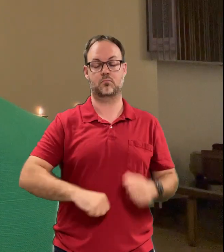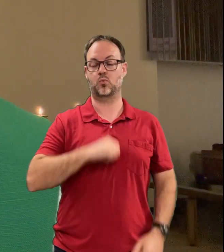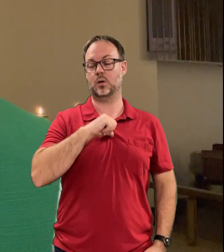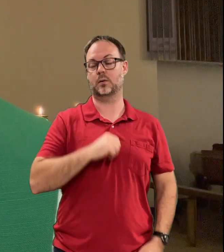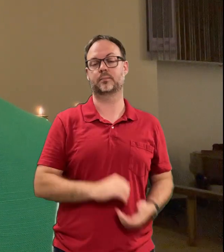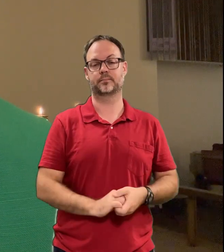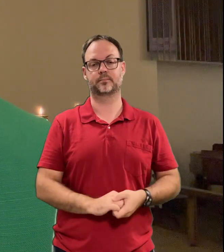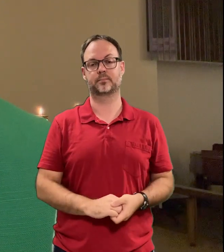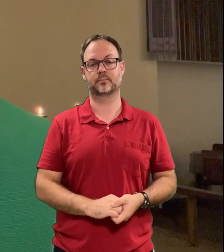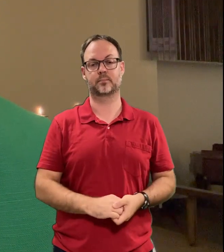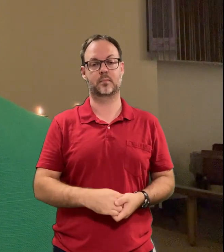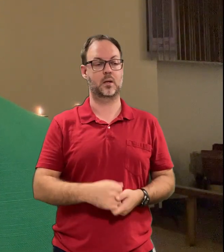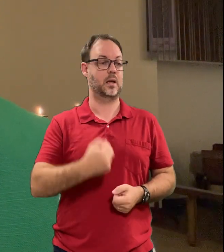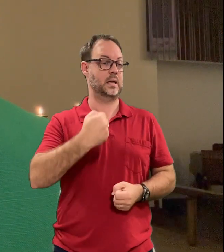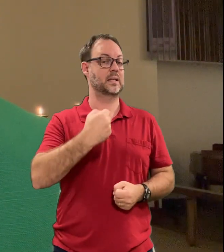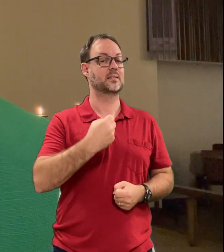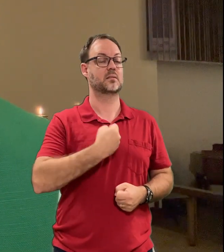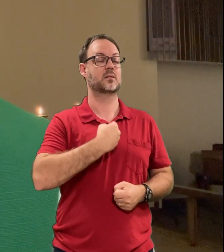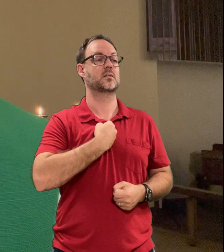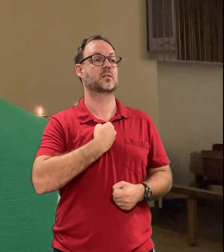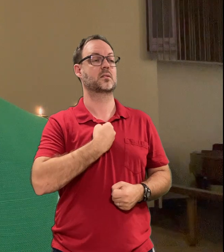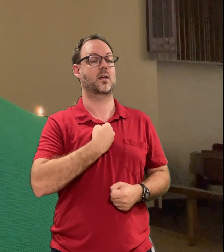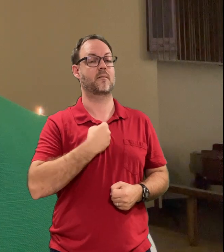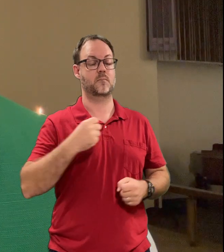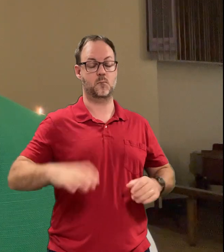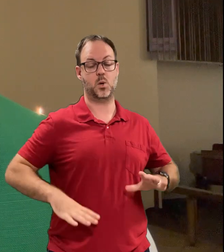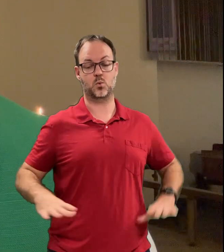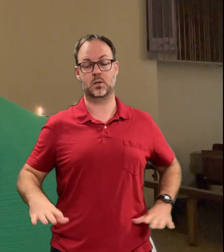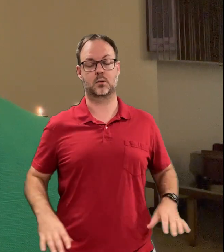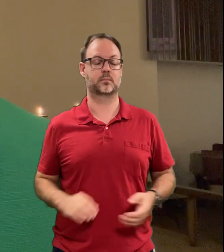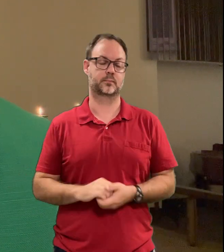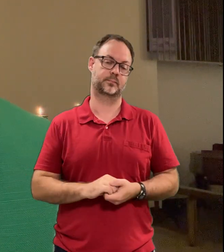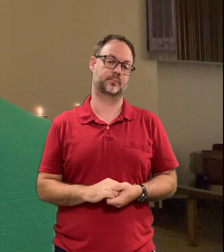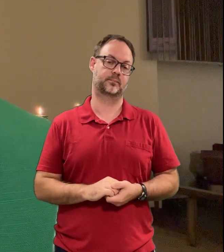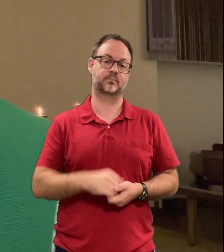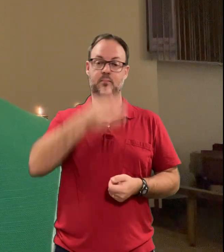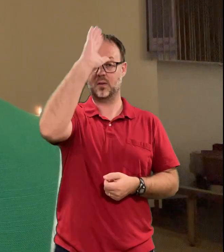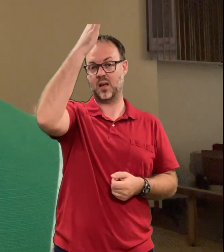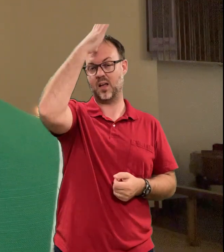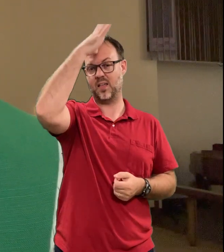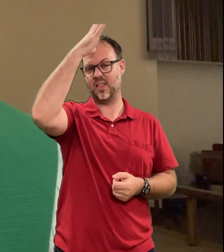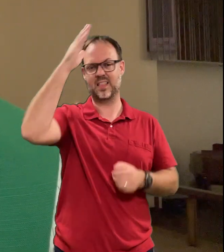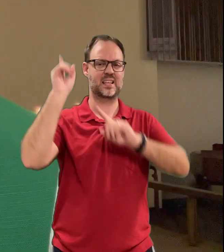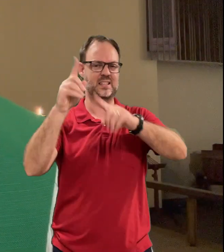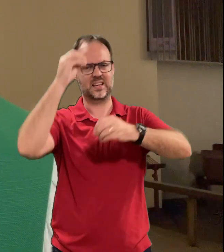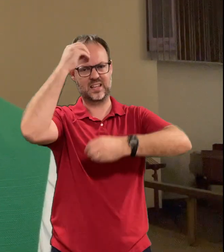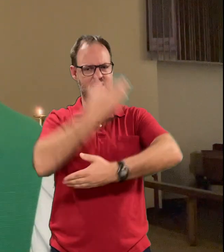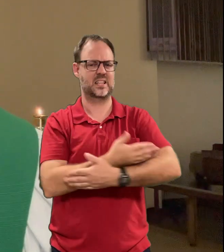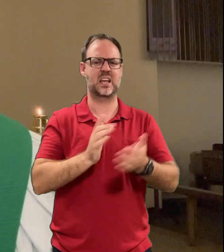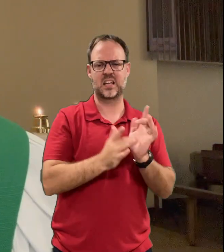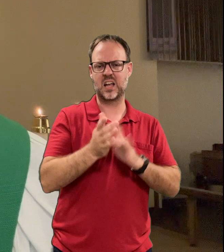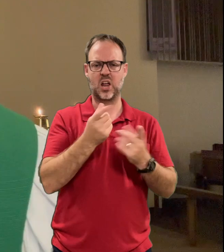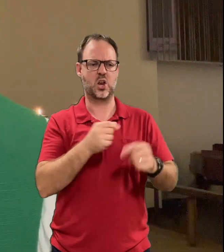pride and self-sufficiency and boasting. God the Father sent His